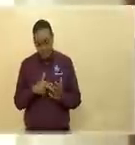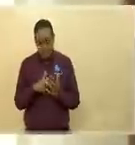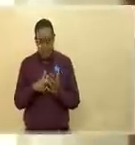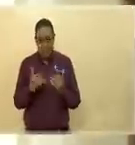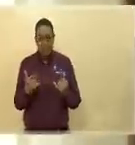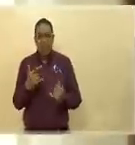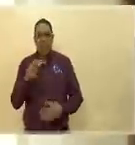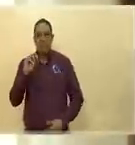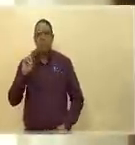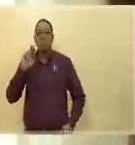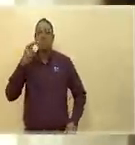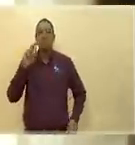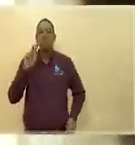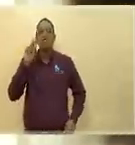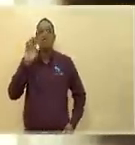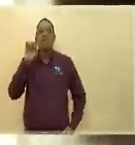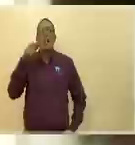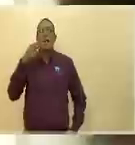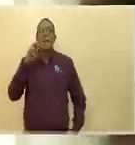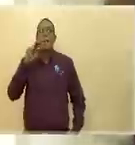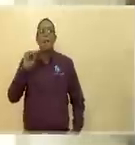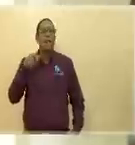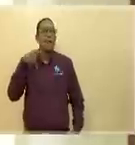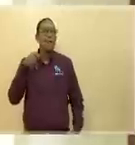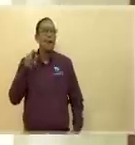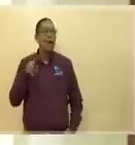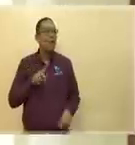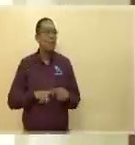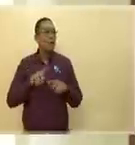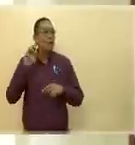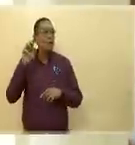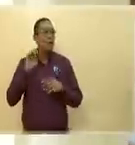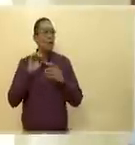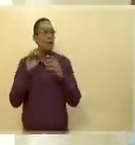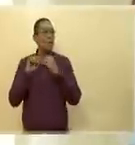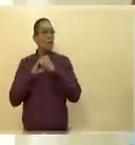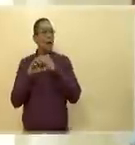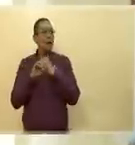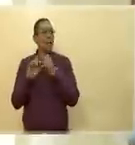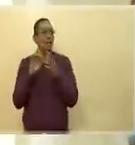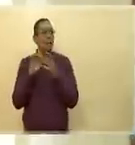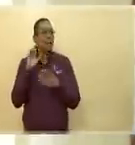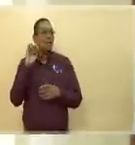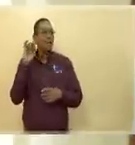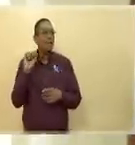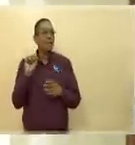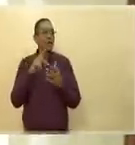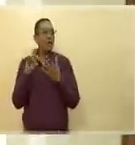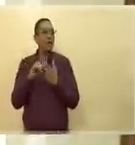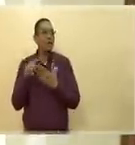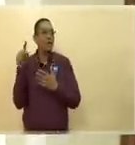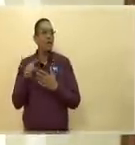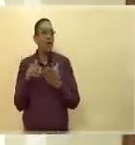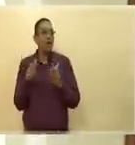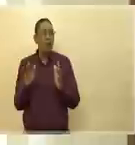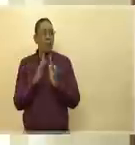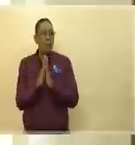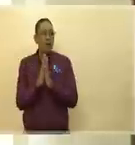Standing as Mr. Richard Della Penna, the PR and marketing coordinator of the NIDS project, comes to give us the opening